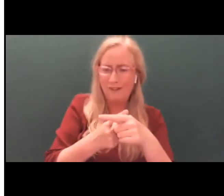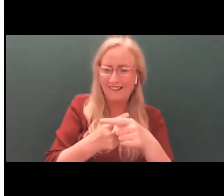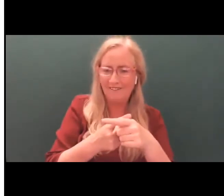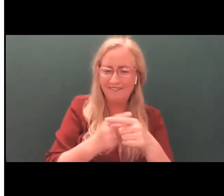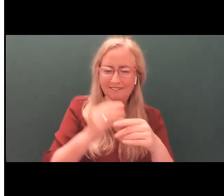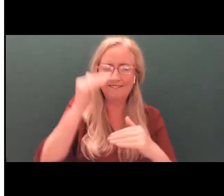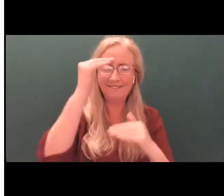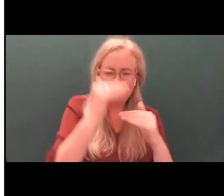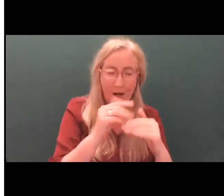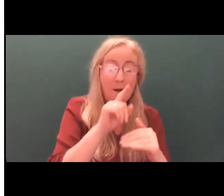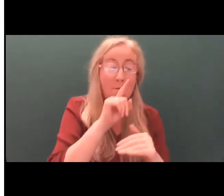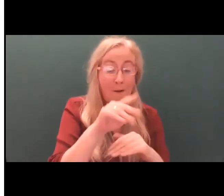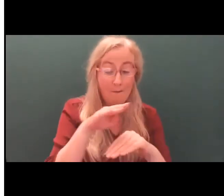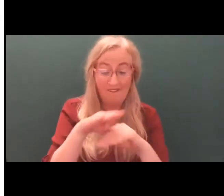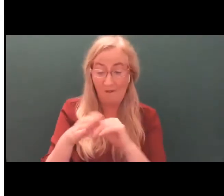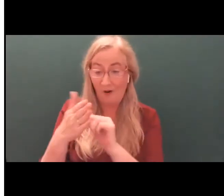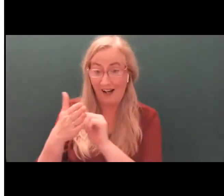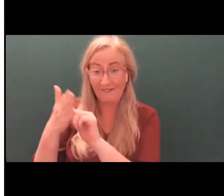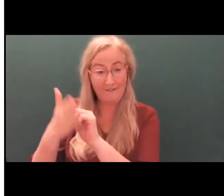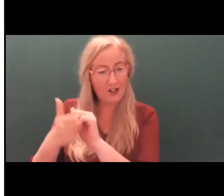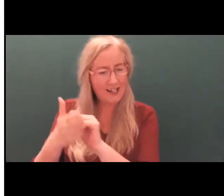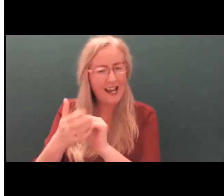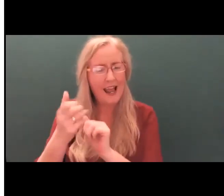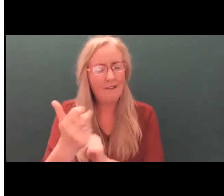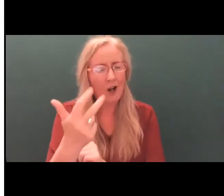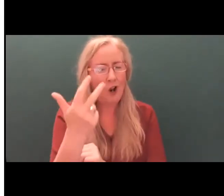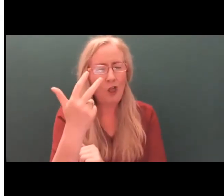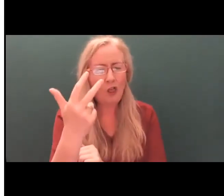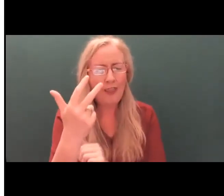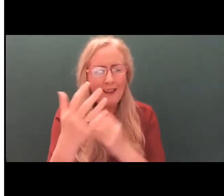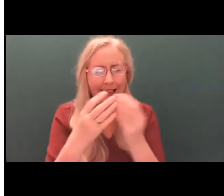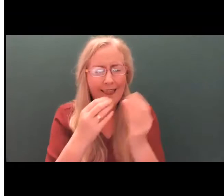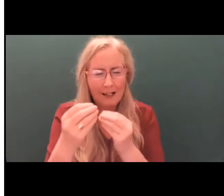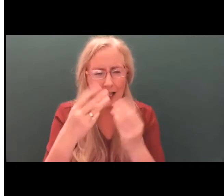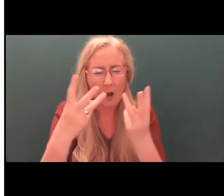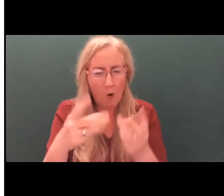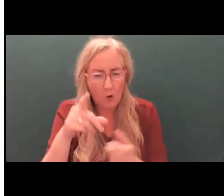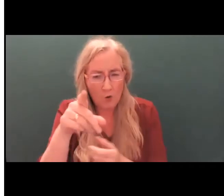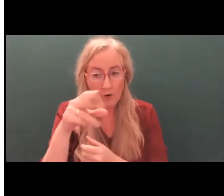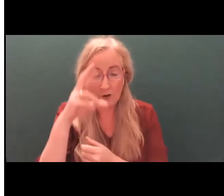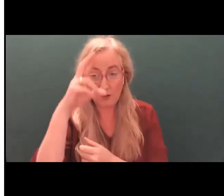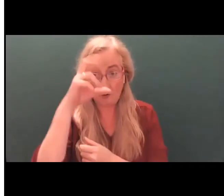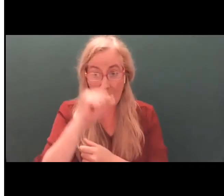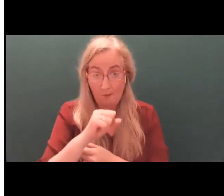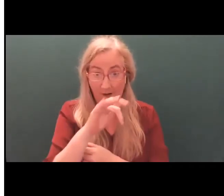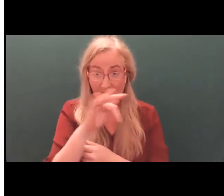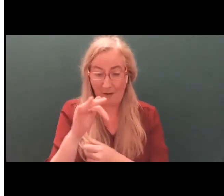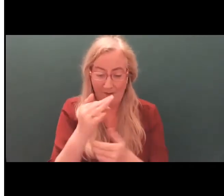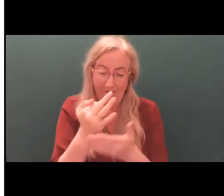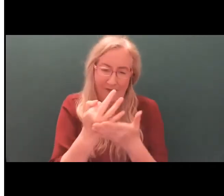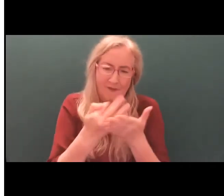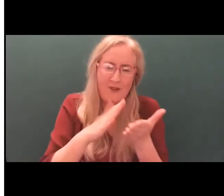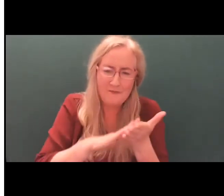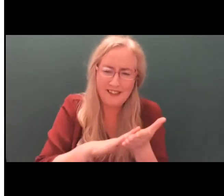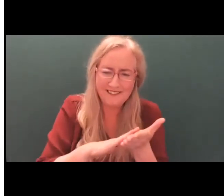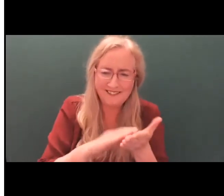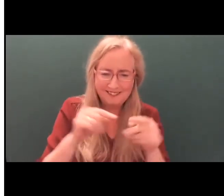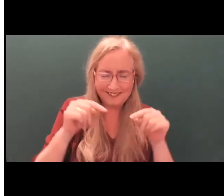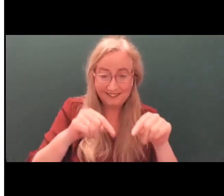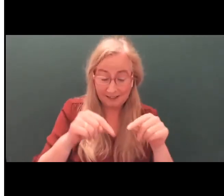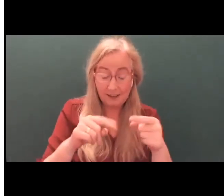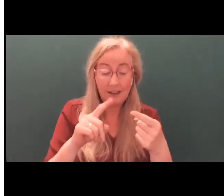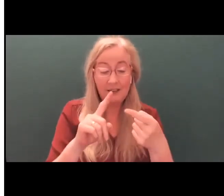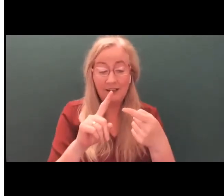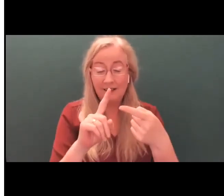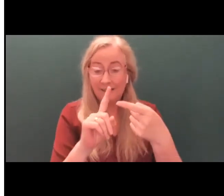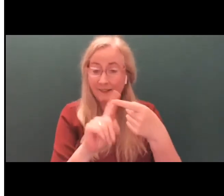Just before I finish up, there's 3 things that I really want you to take away from the few minutes this afternoon. So the first